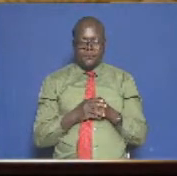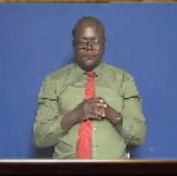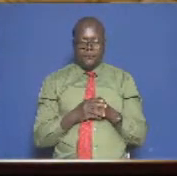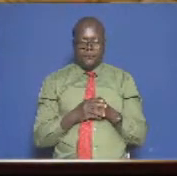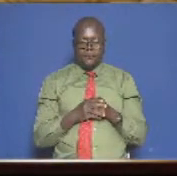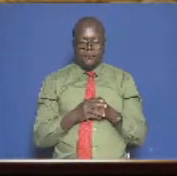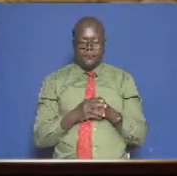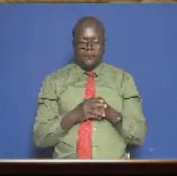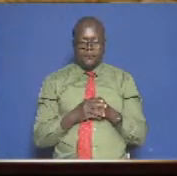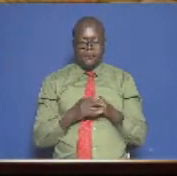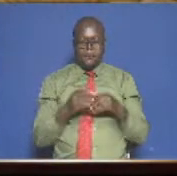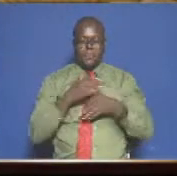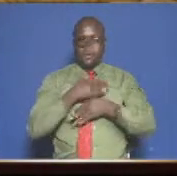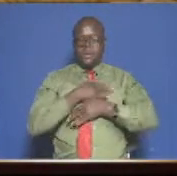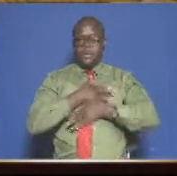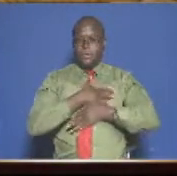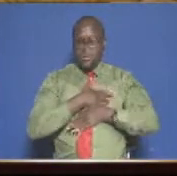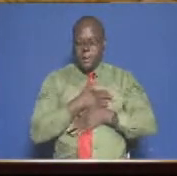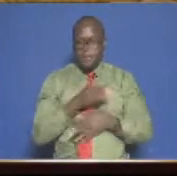Honorable Wandai.